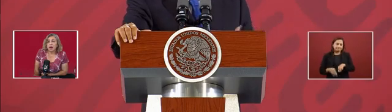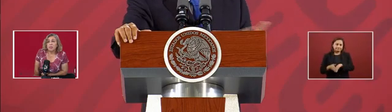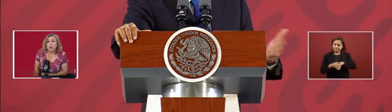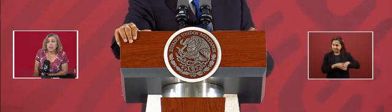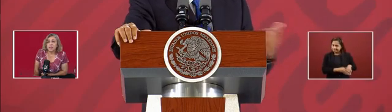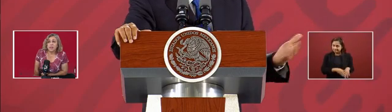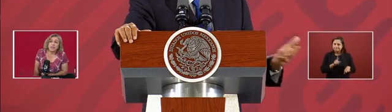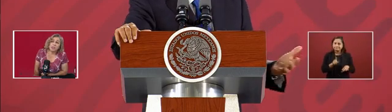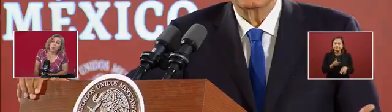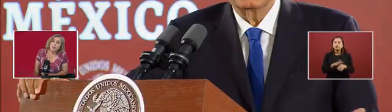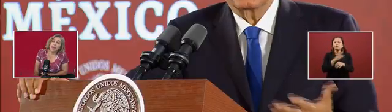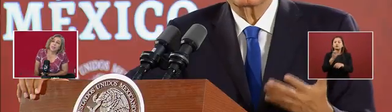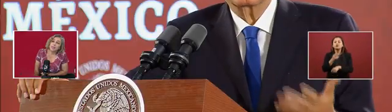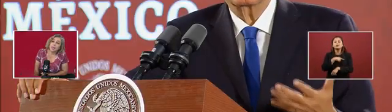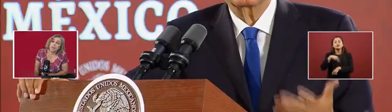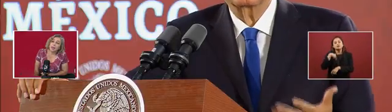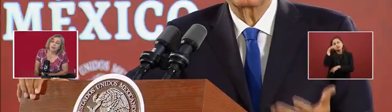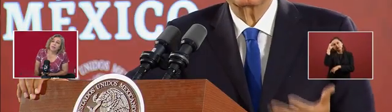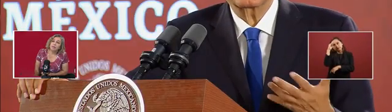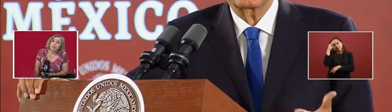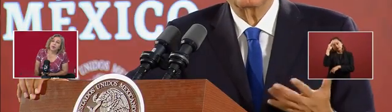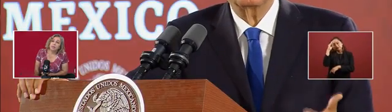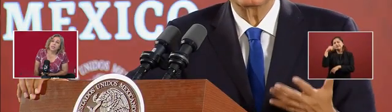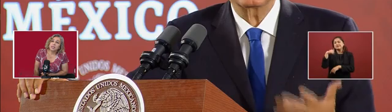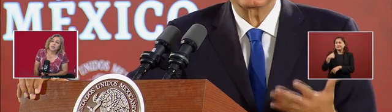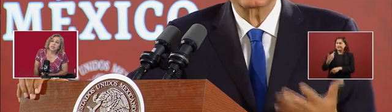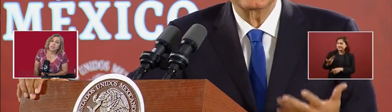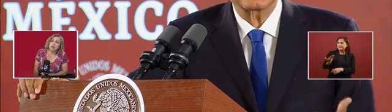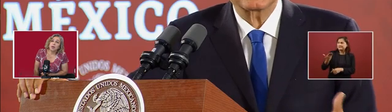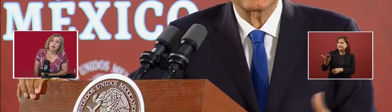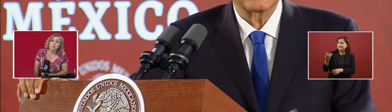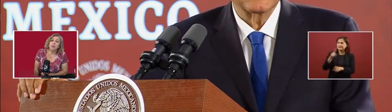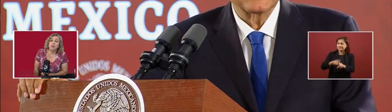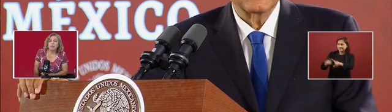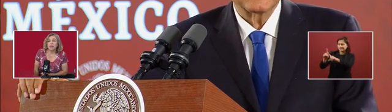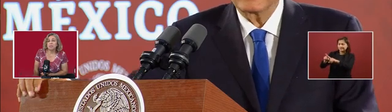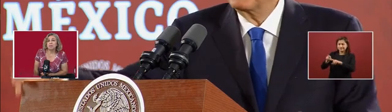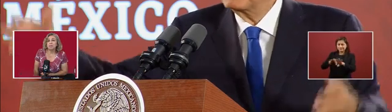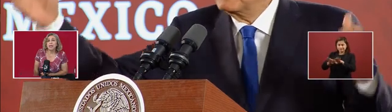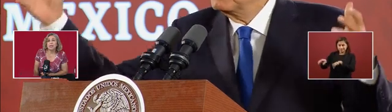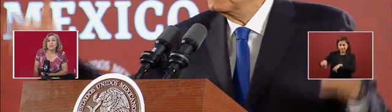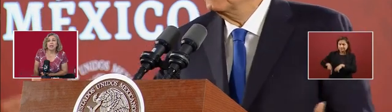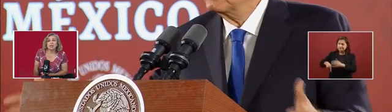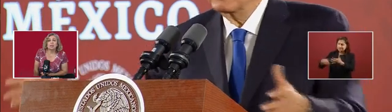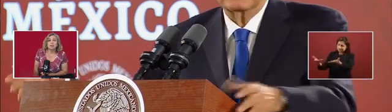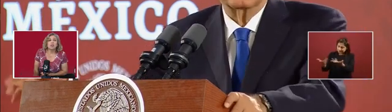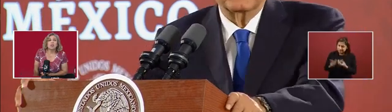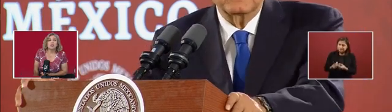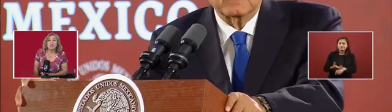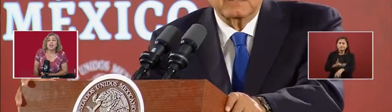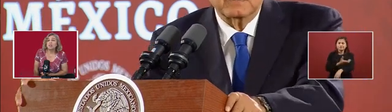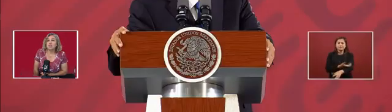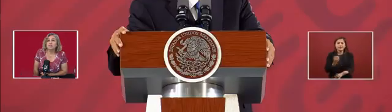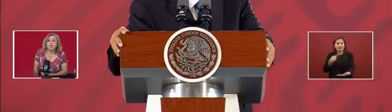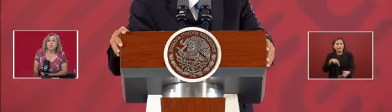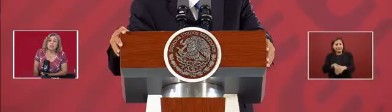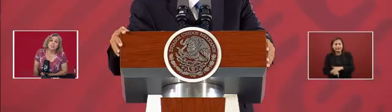They created like a normalcy that was excessive.